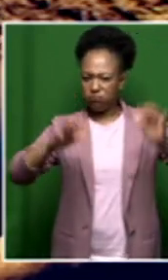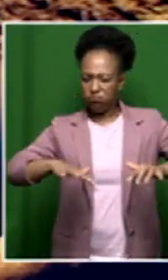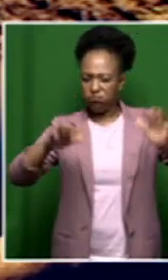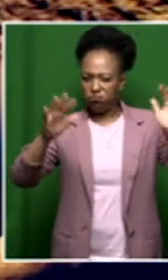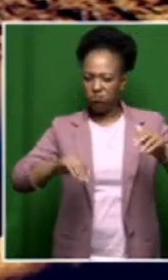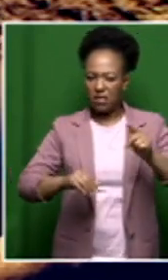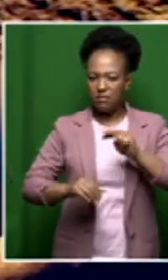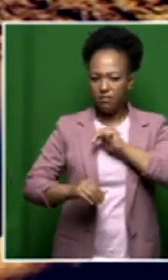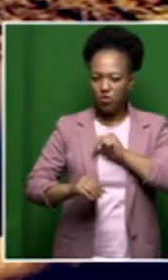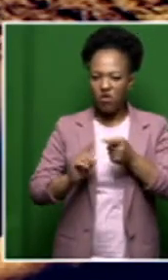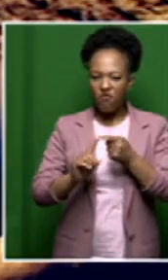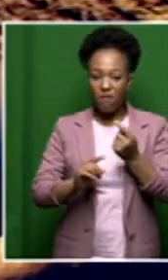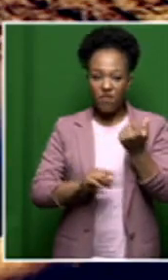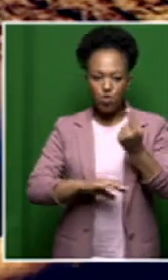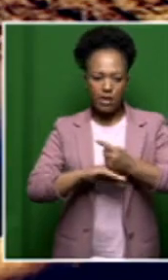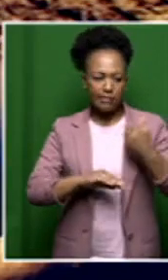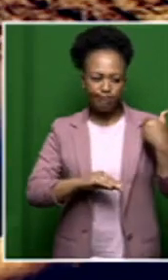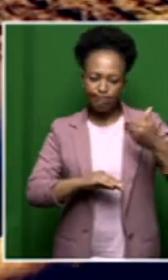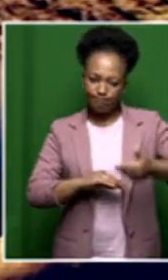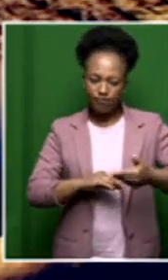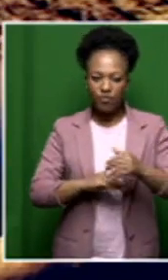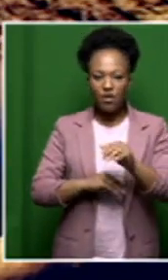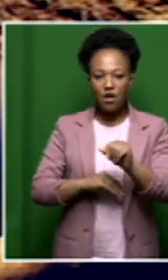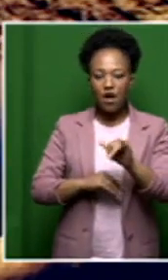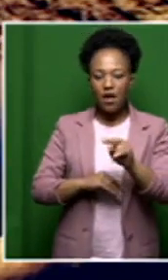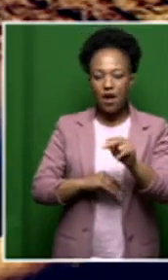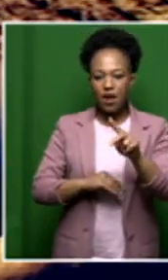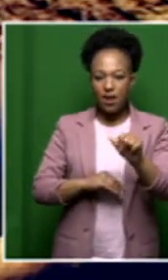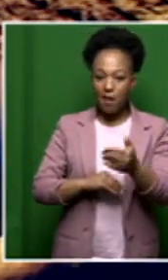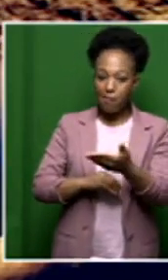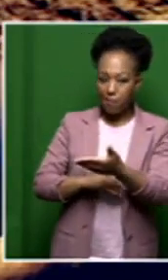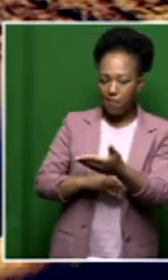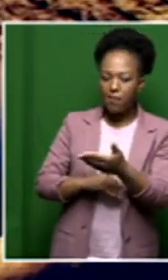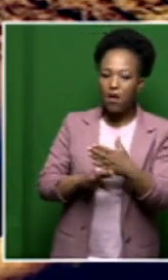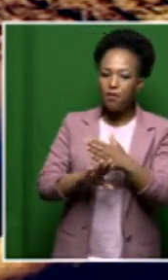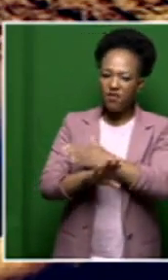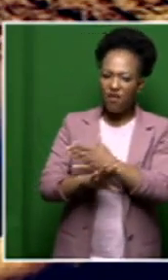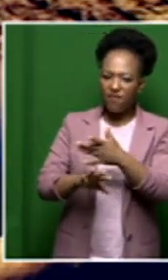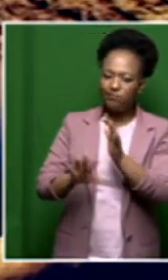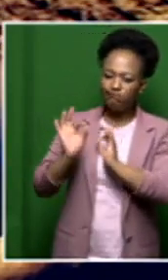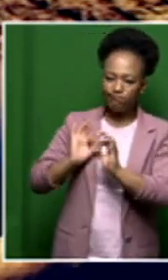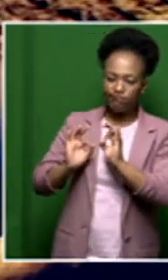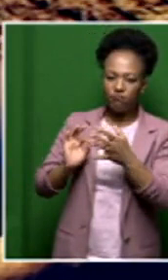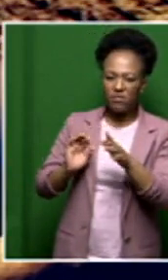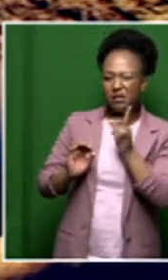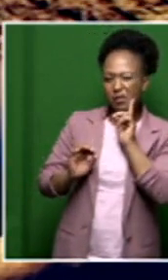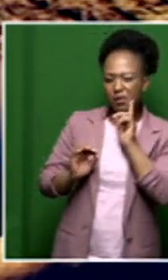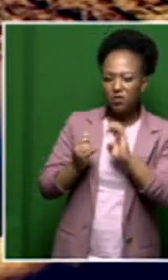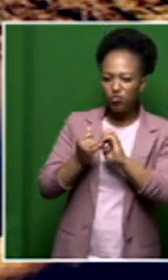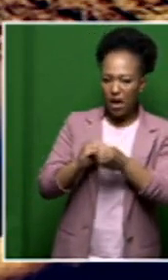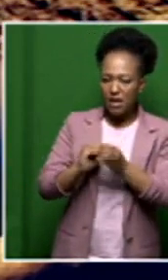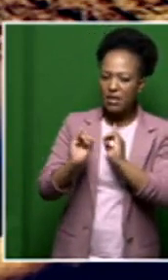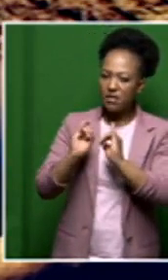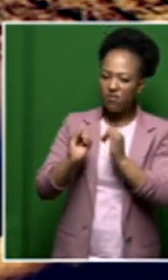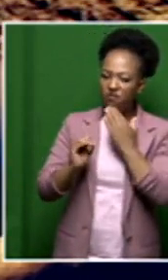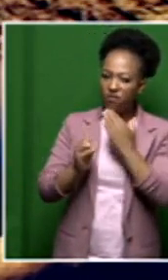in KwaZulu-Natal over the past few days. Ayanda Mhlongo is there for us, and as she'd indicated earlier, she will be trying to get us